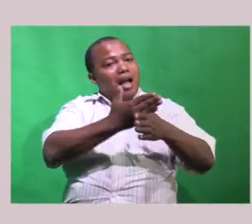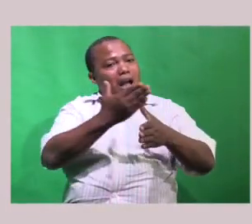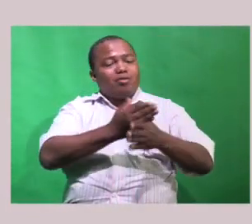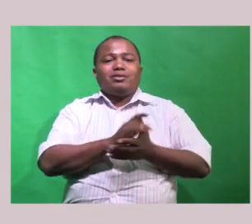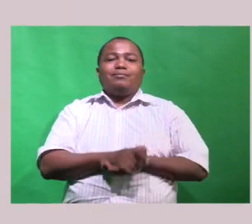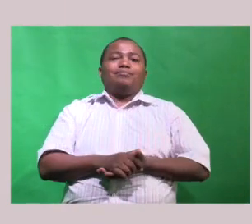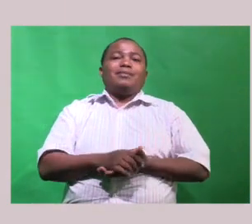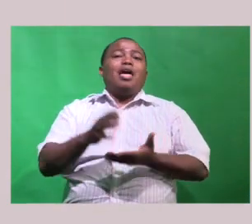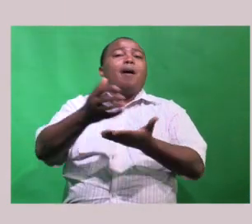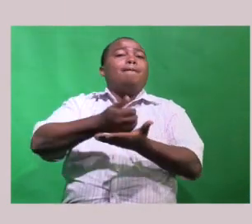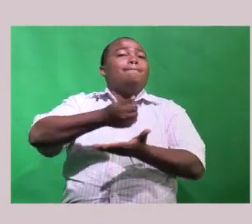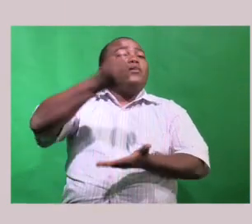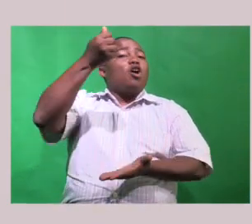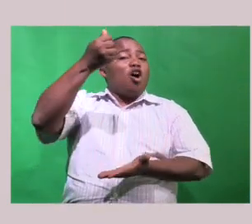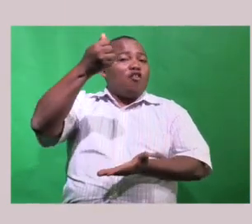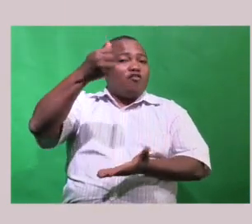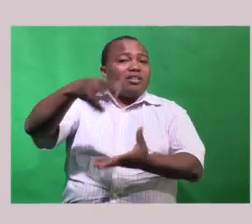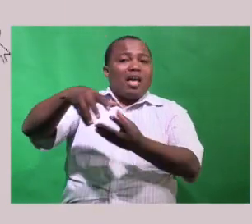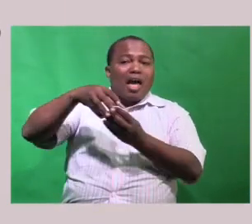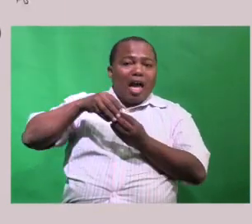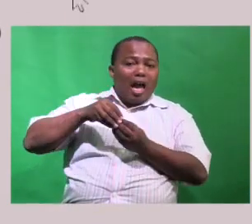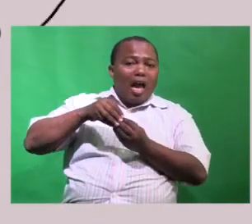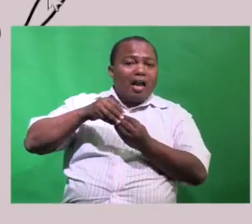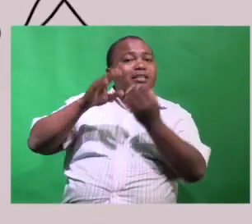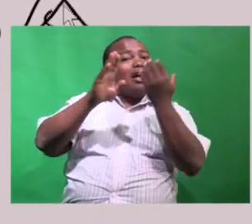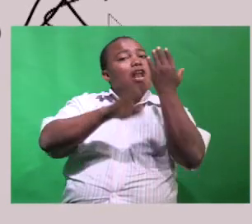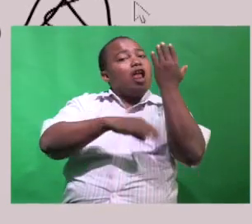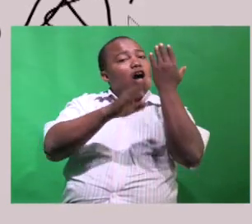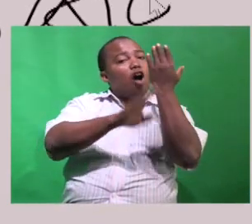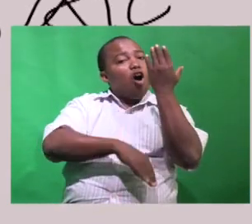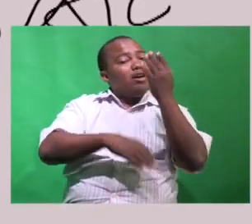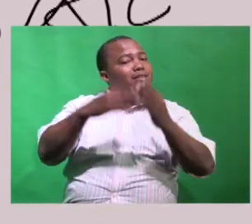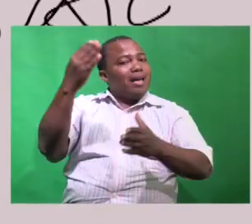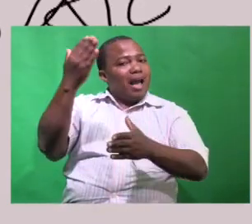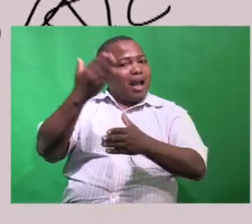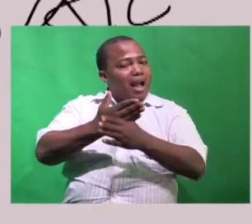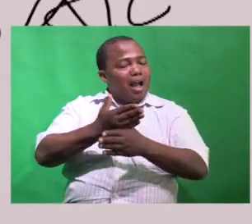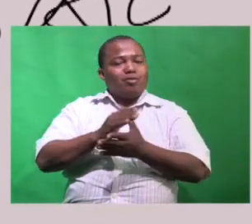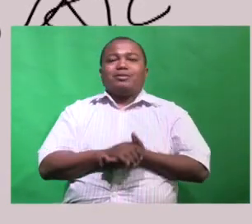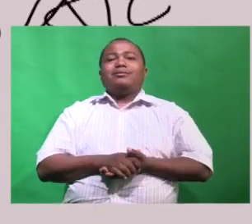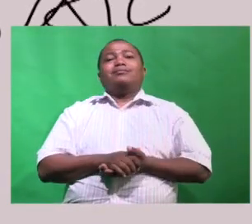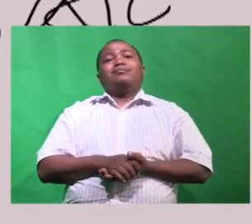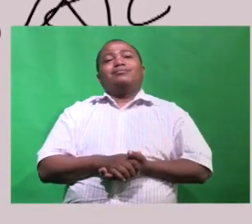Profit and loss account.